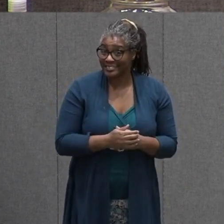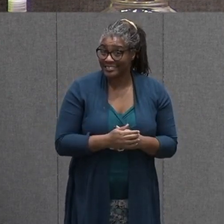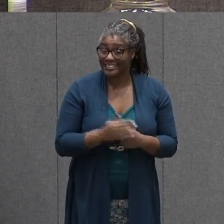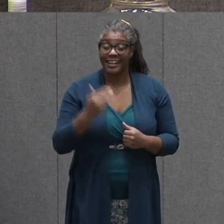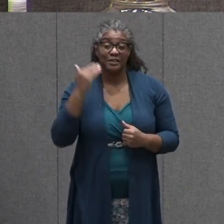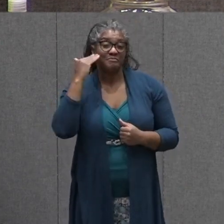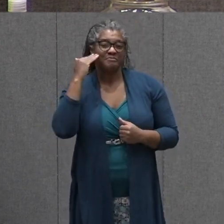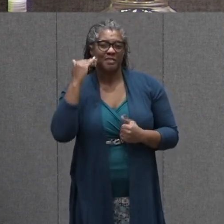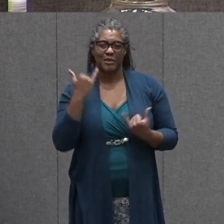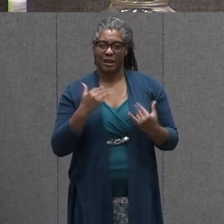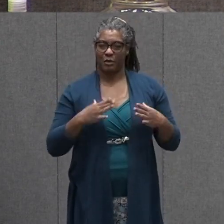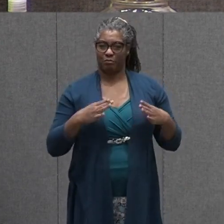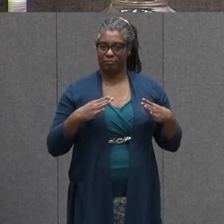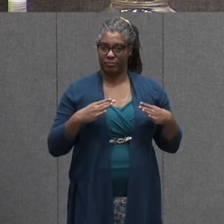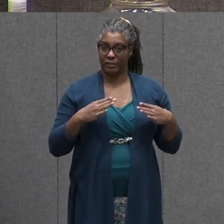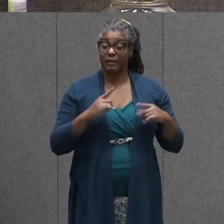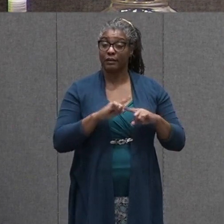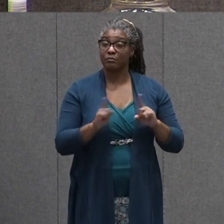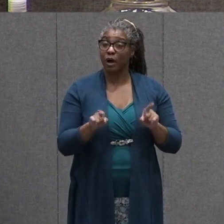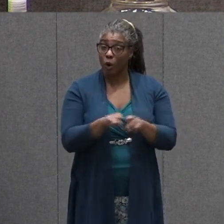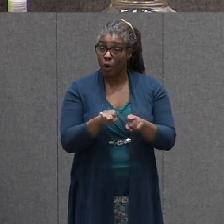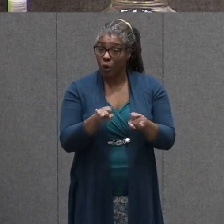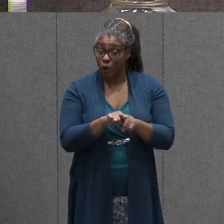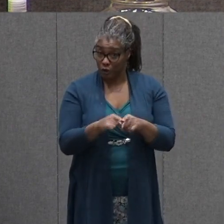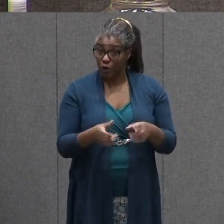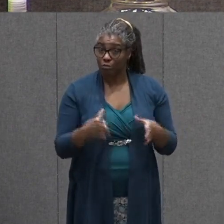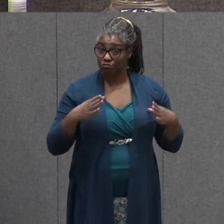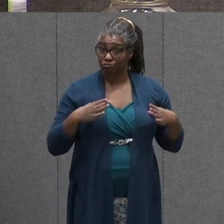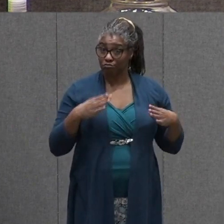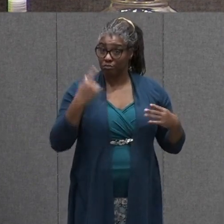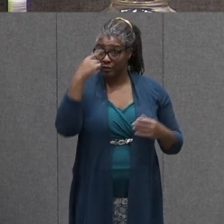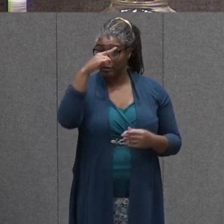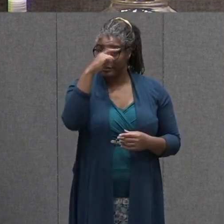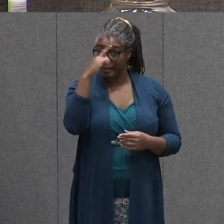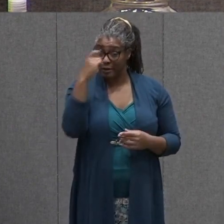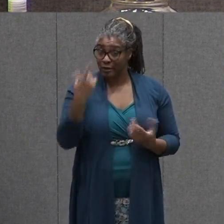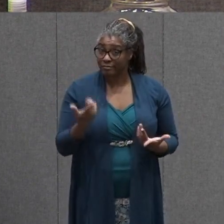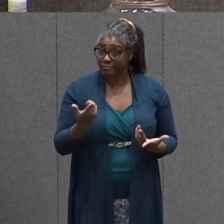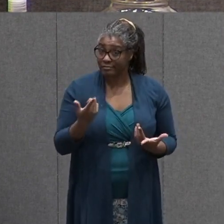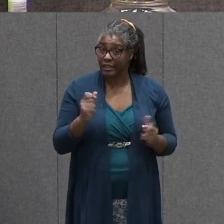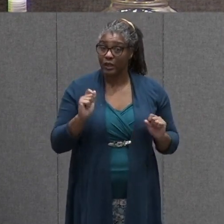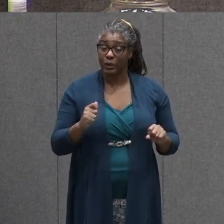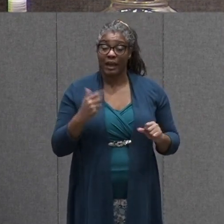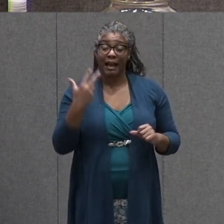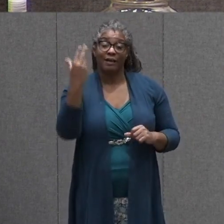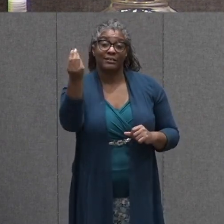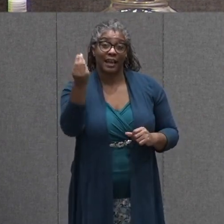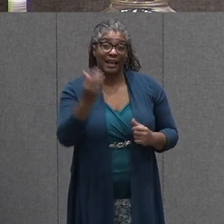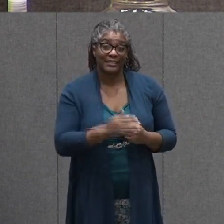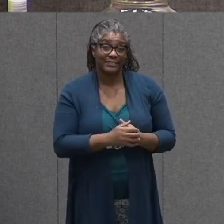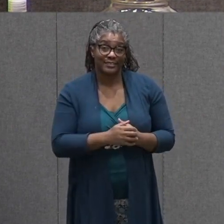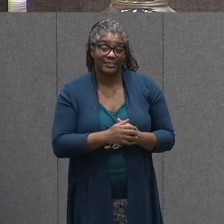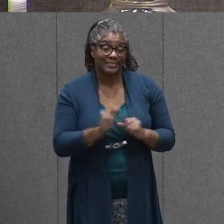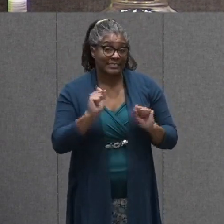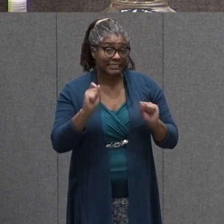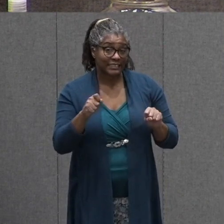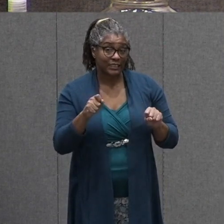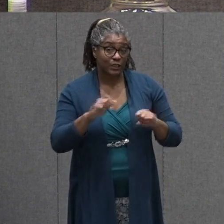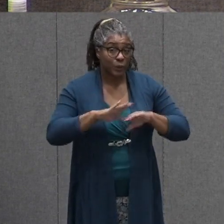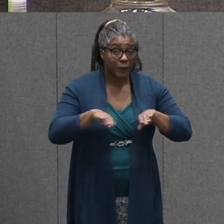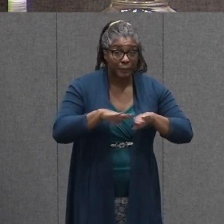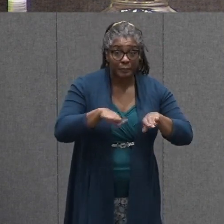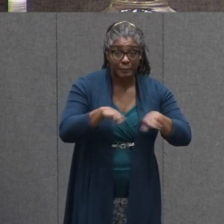do is write the seasons on there. The first one is autumn. Let me spell that for